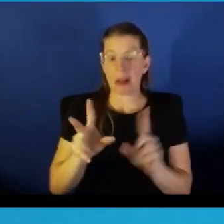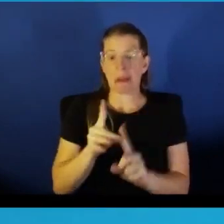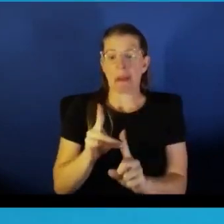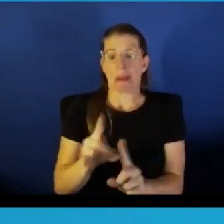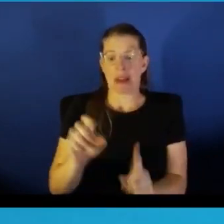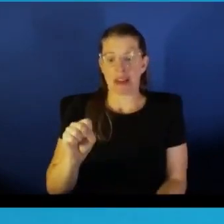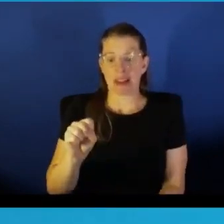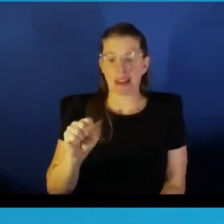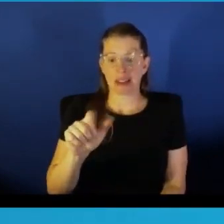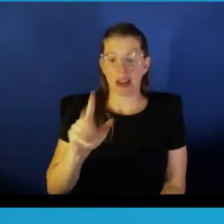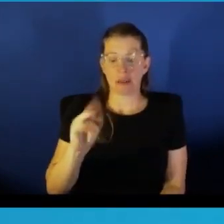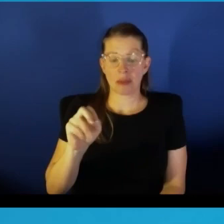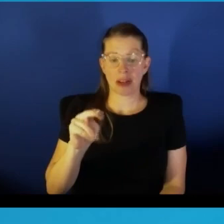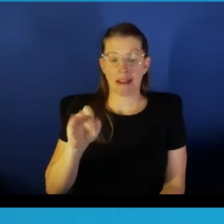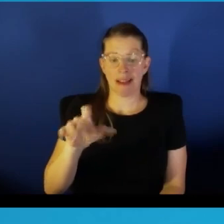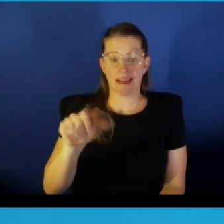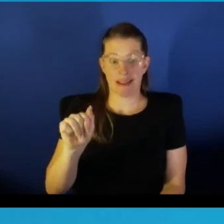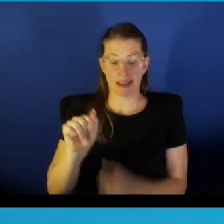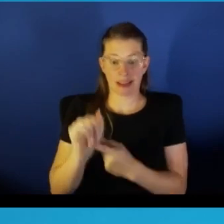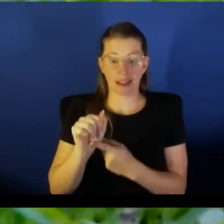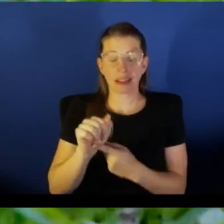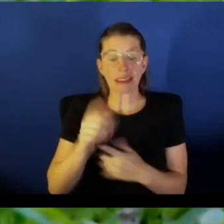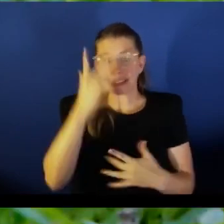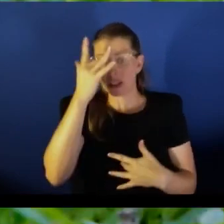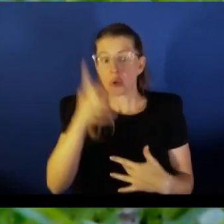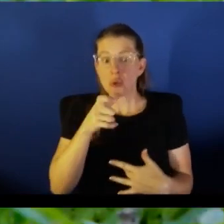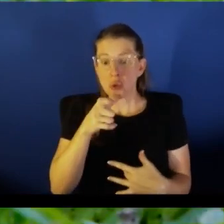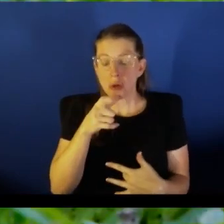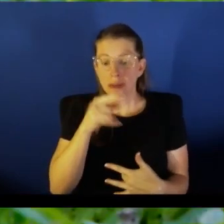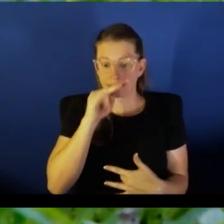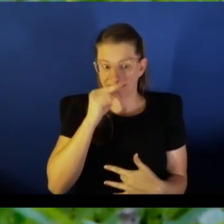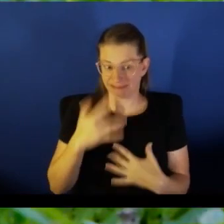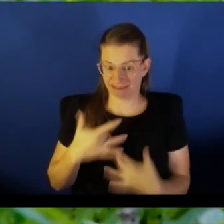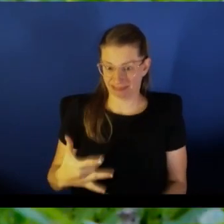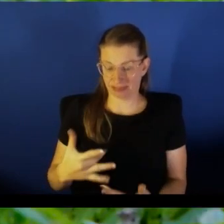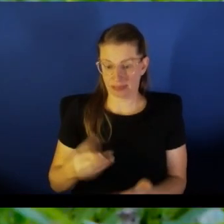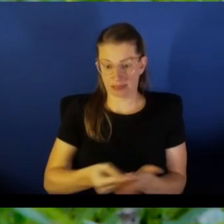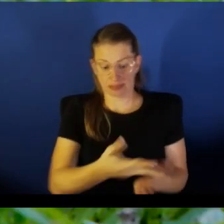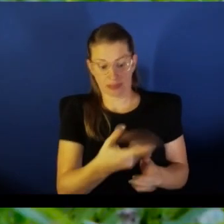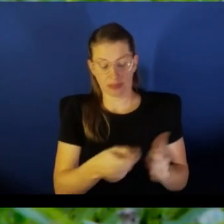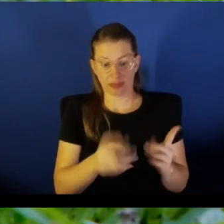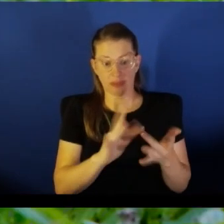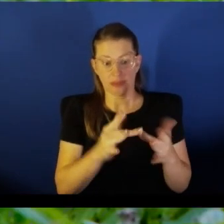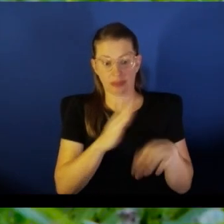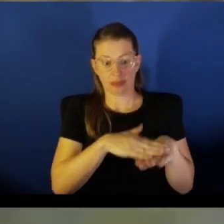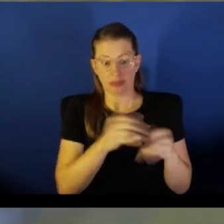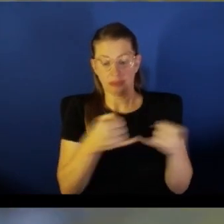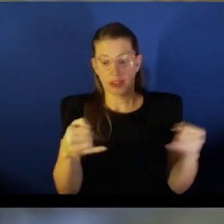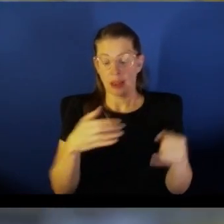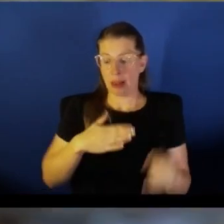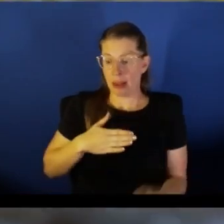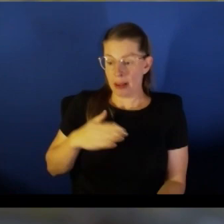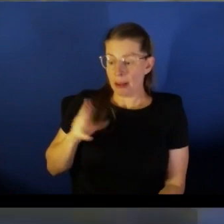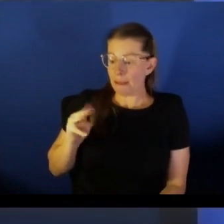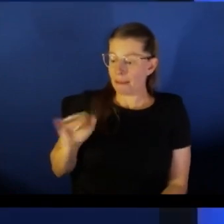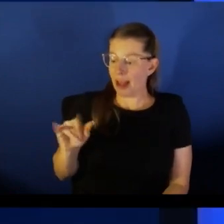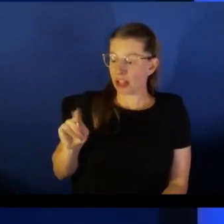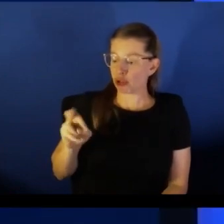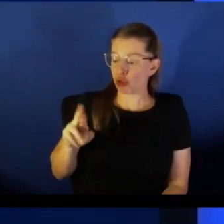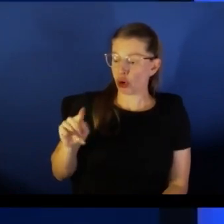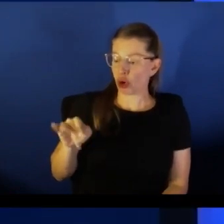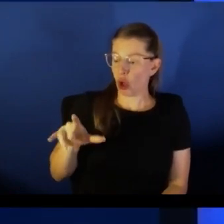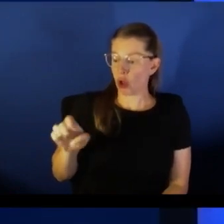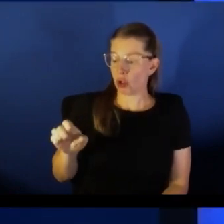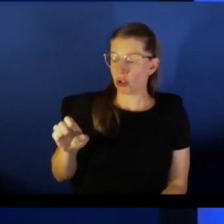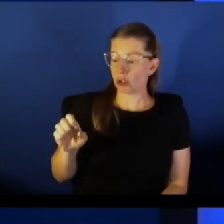become sick are children. The CDC says the turtles were bought from the website myturtlestore.com, despite sales